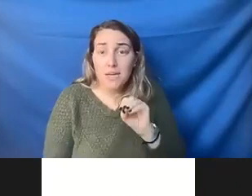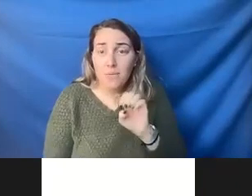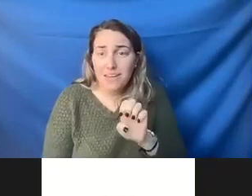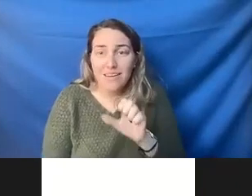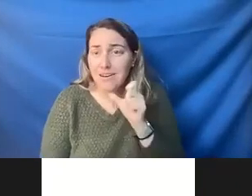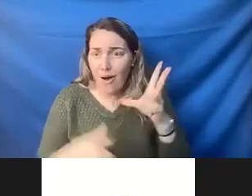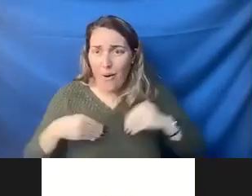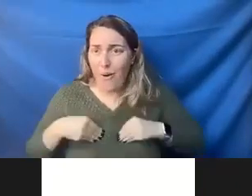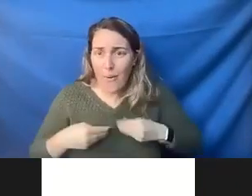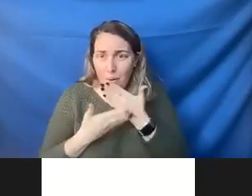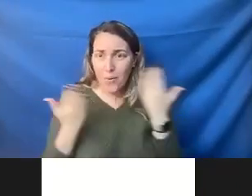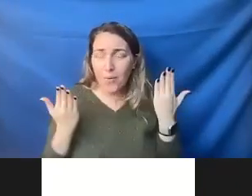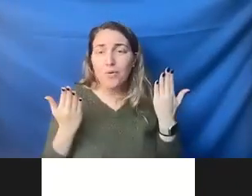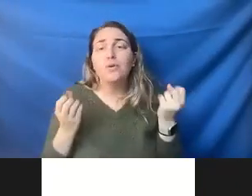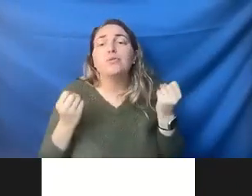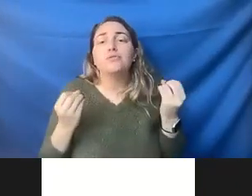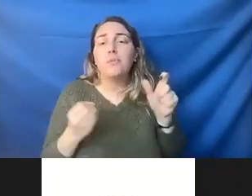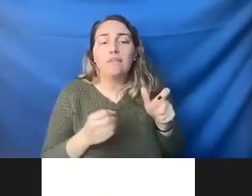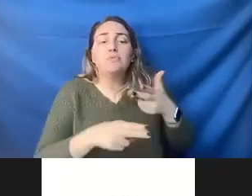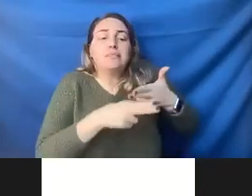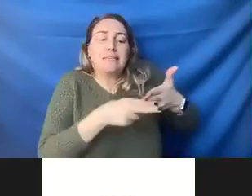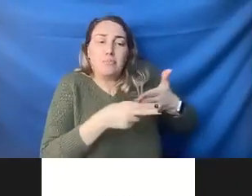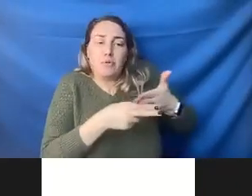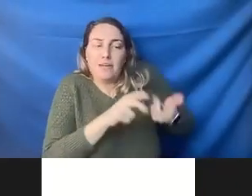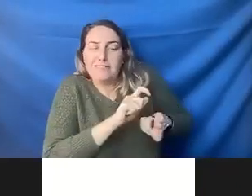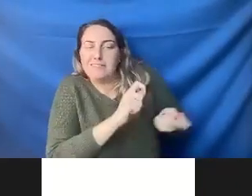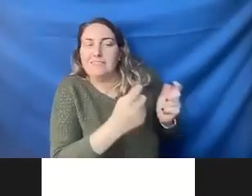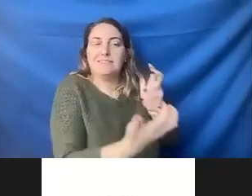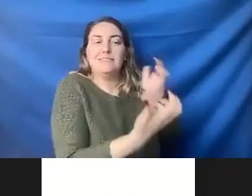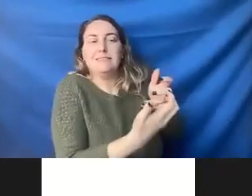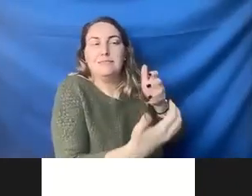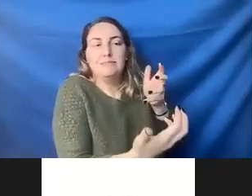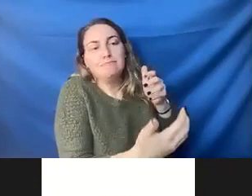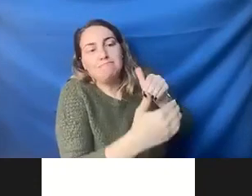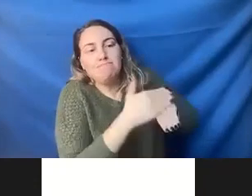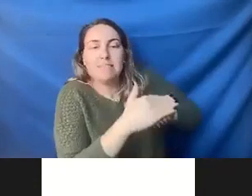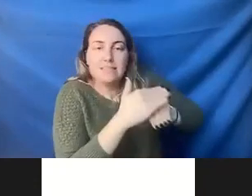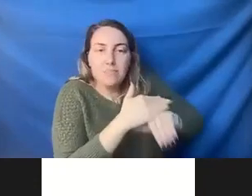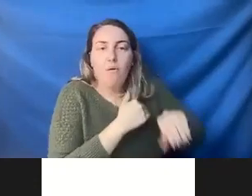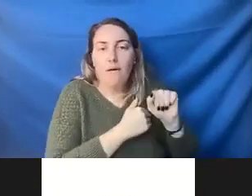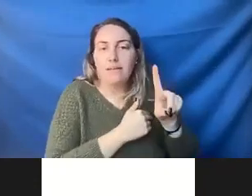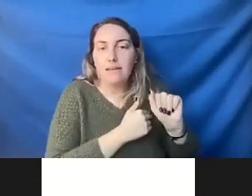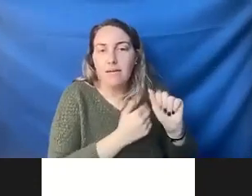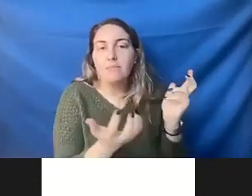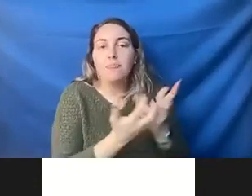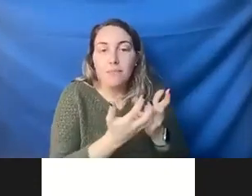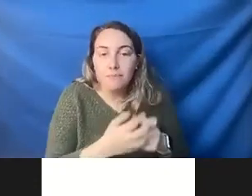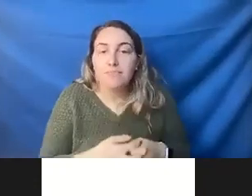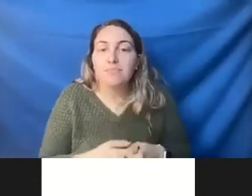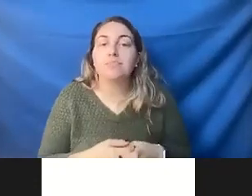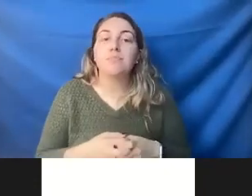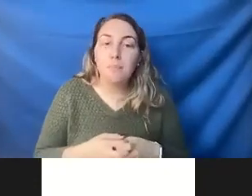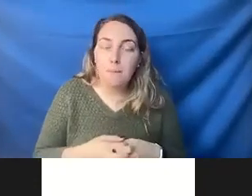focus on temporary ADA compliance. We deploy temporary ramp equipment to over 600 poll sites, including